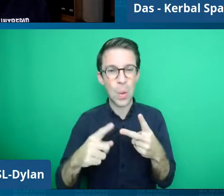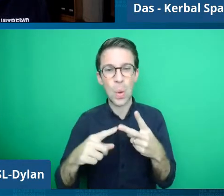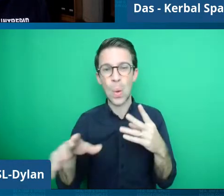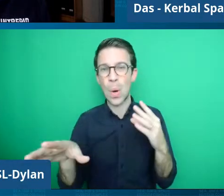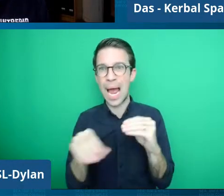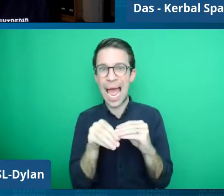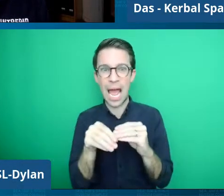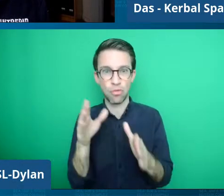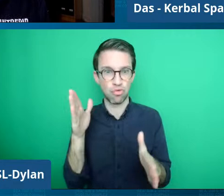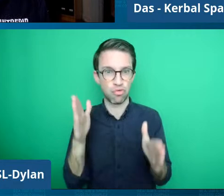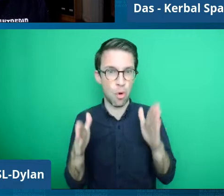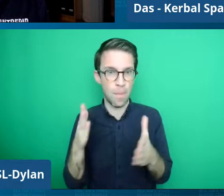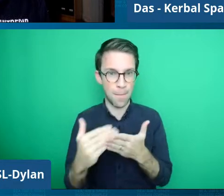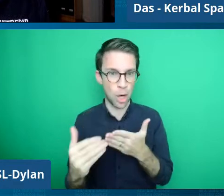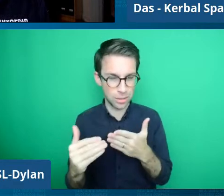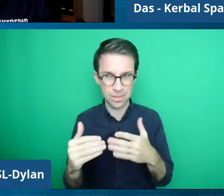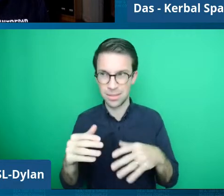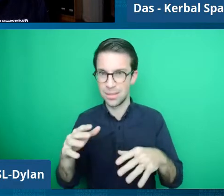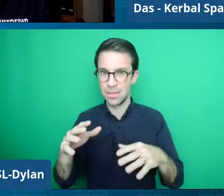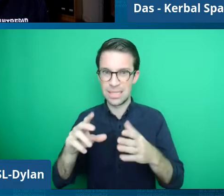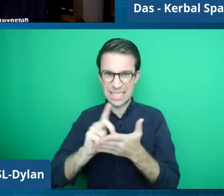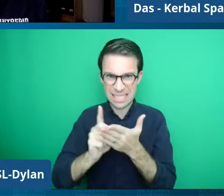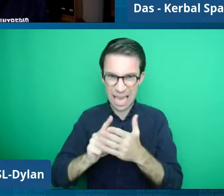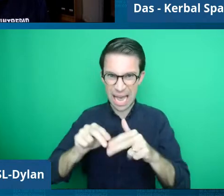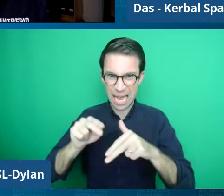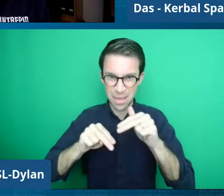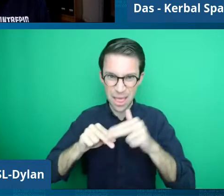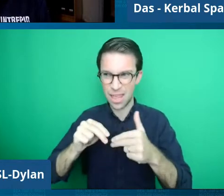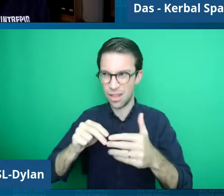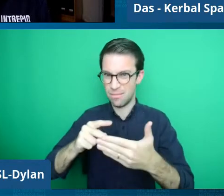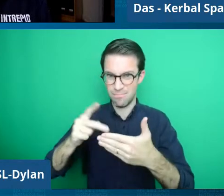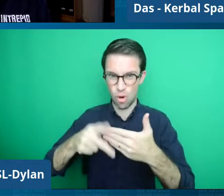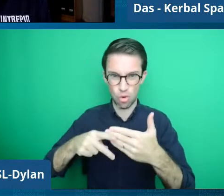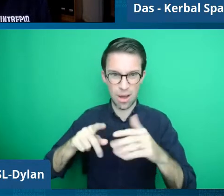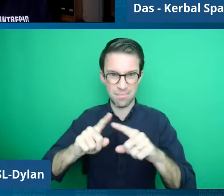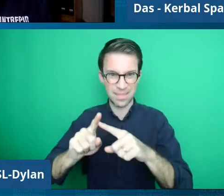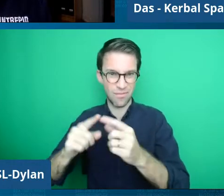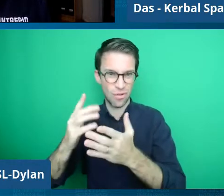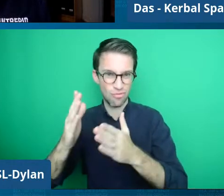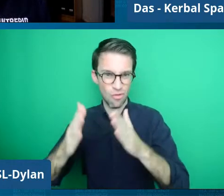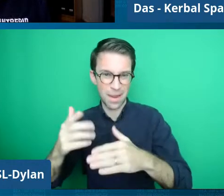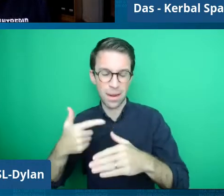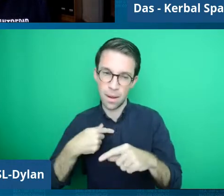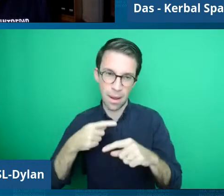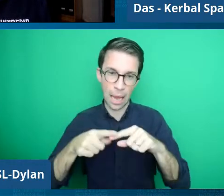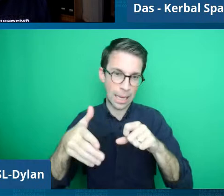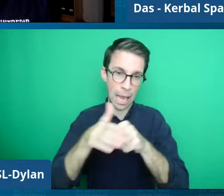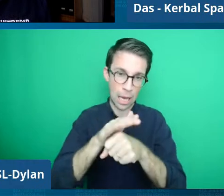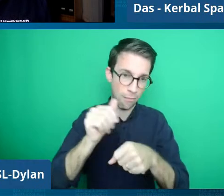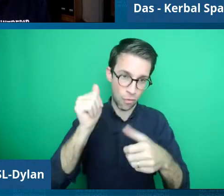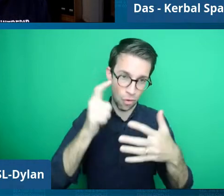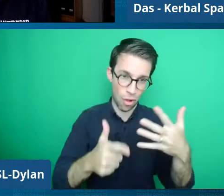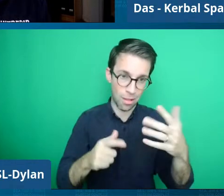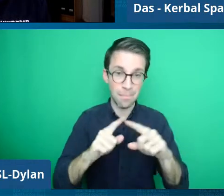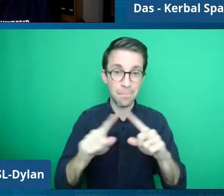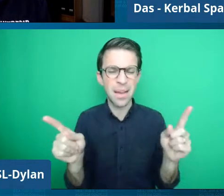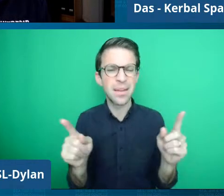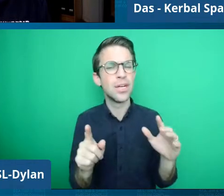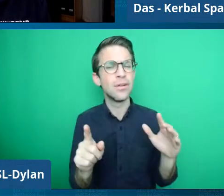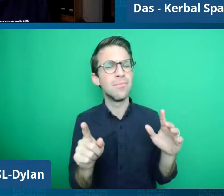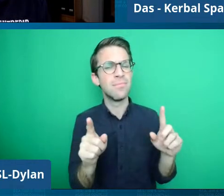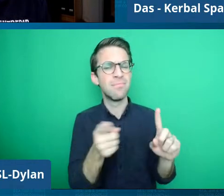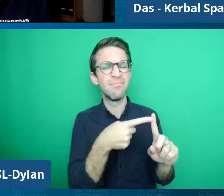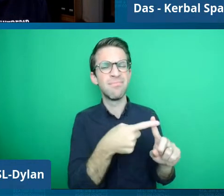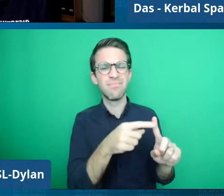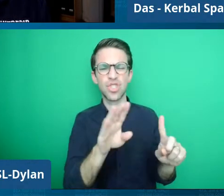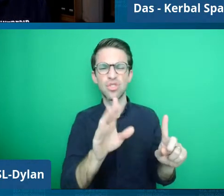and I can start designing and building and programming robotics inside the game. There's no way I could cover it in 30 minutes. There's so many different things. But just getting started with the base game, don't